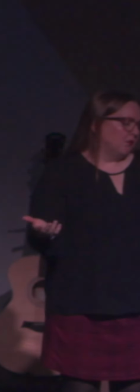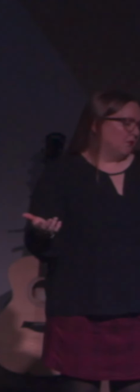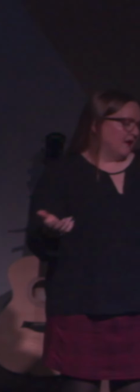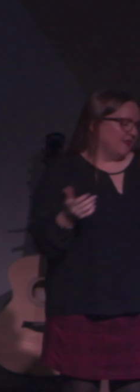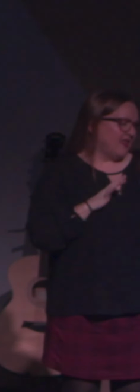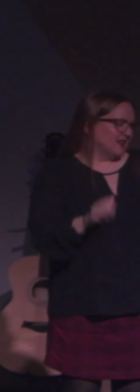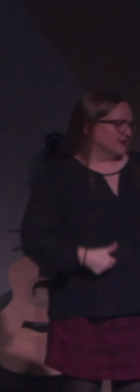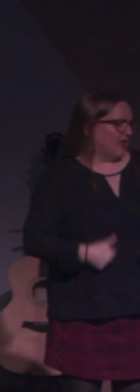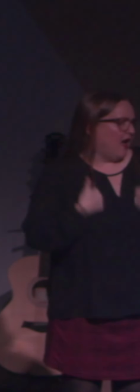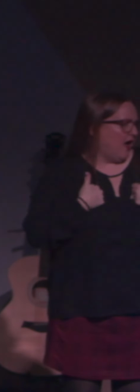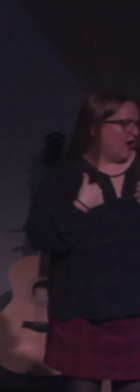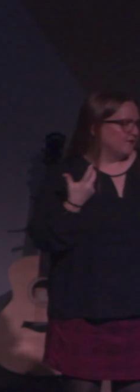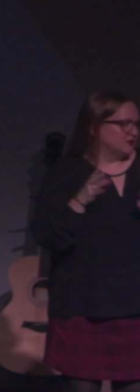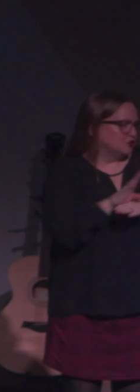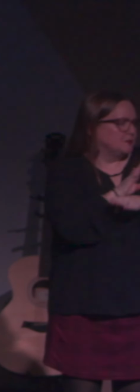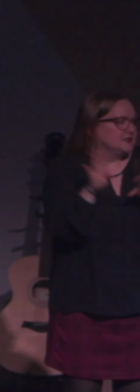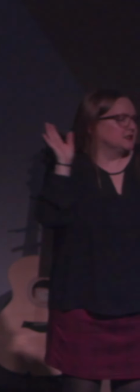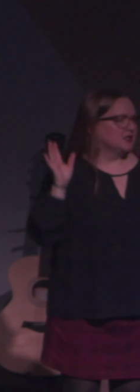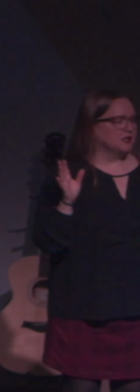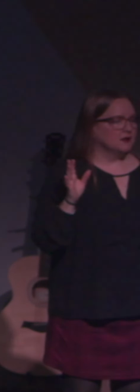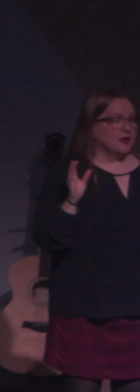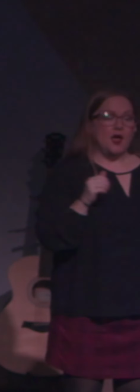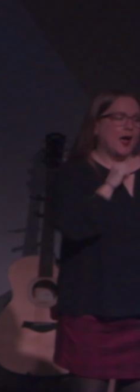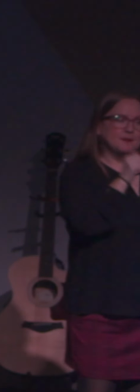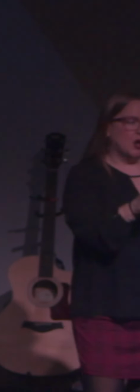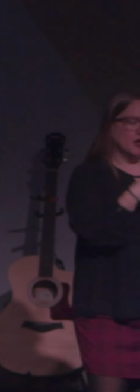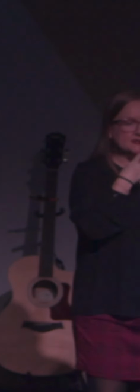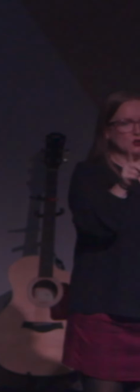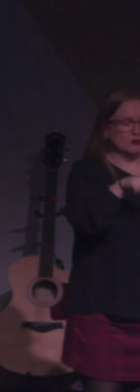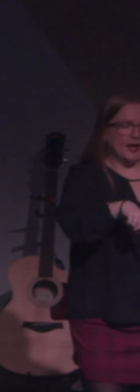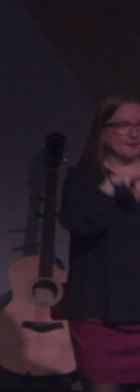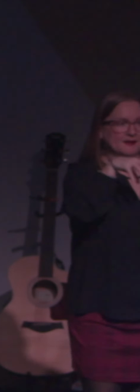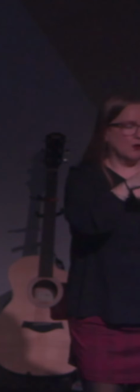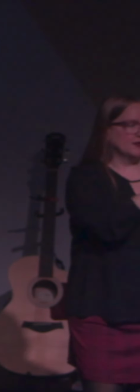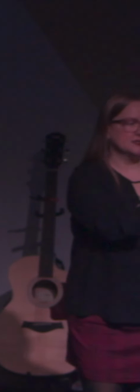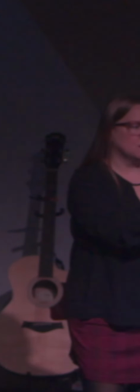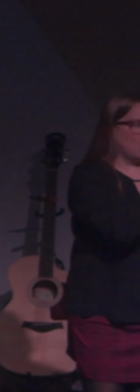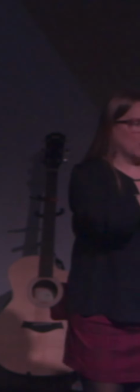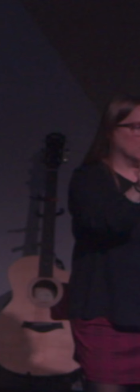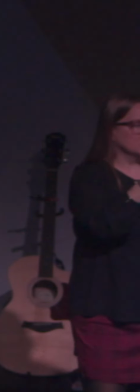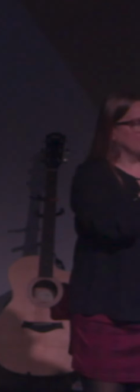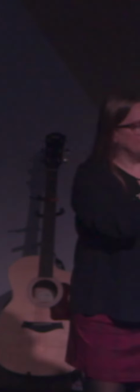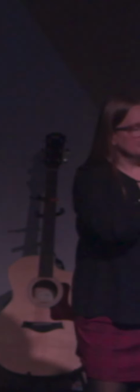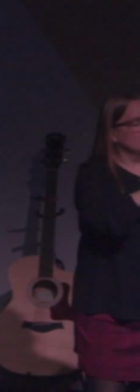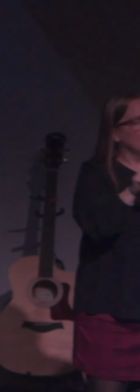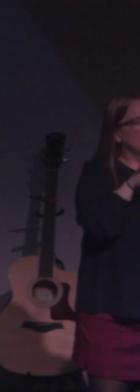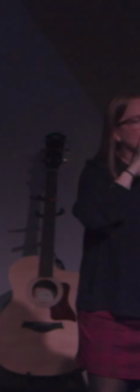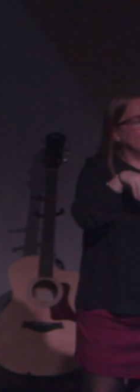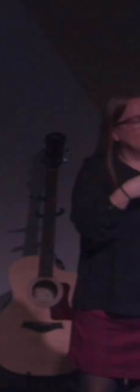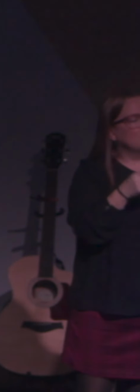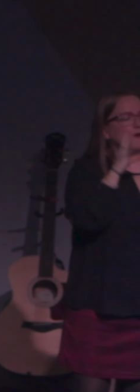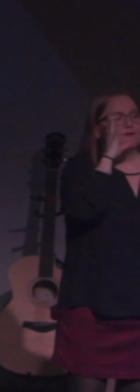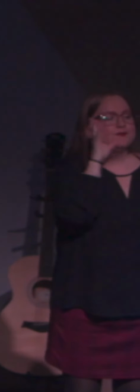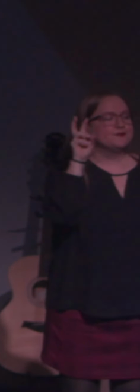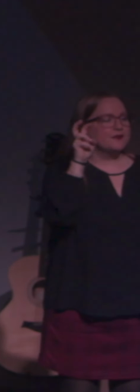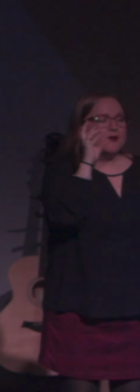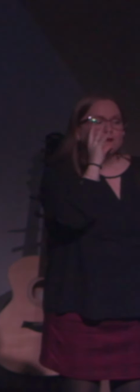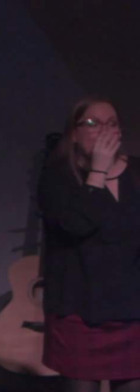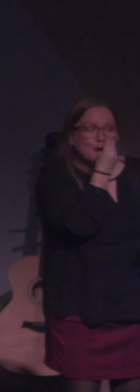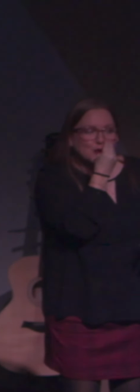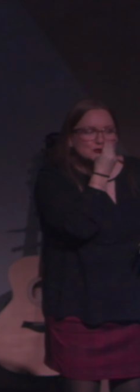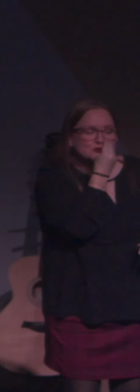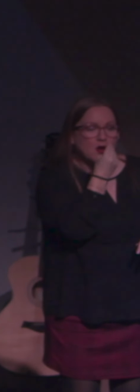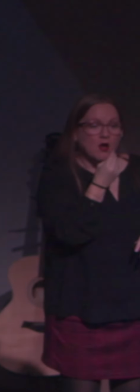this is life. This is how sports are now. And I'm not bashing sports. We did this our whole life, please. But this is what I'm talking about with those flowers and those berries, right? They don't